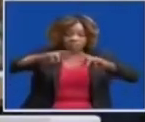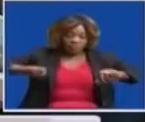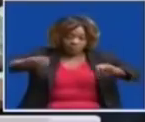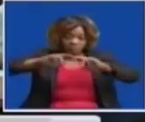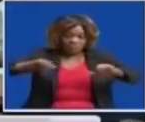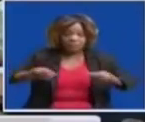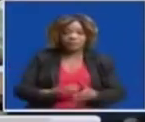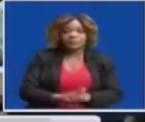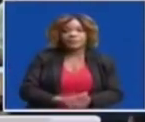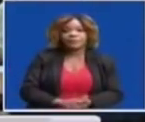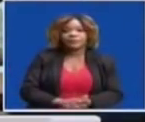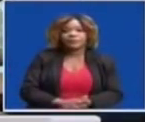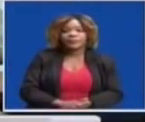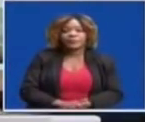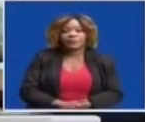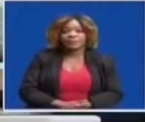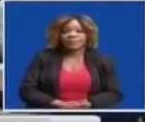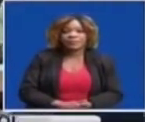research.